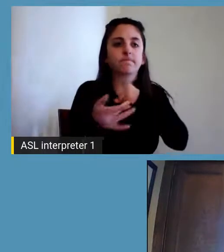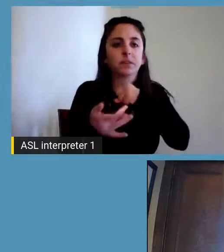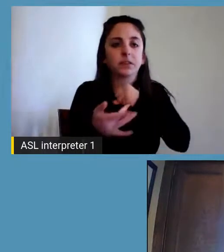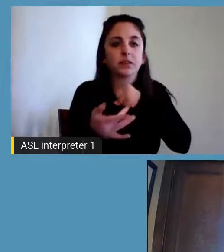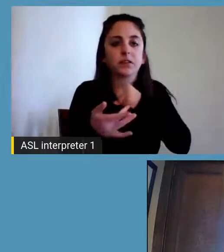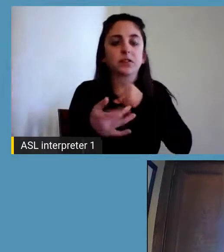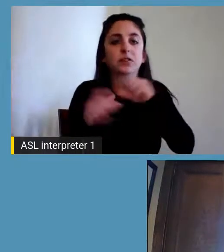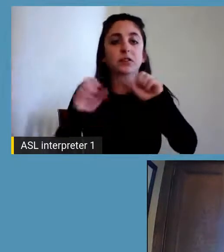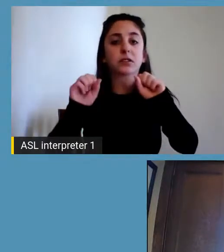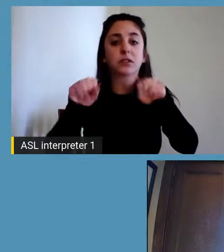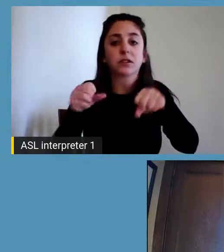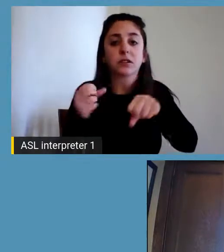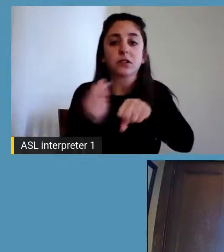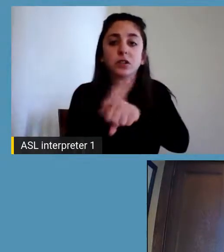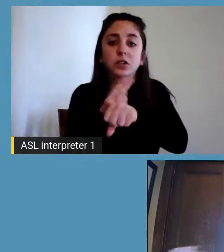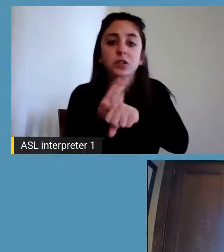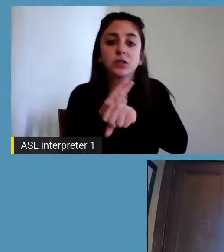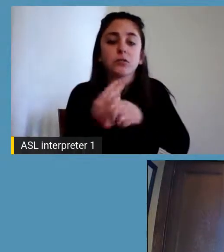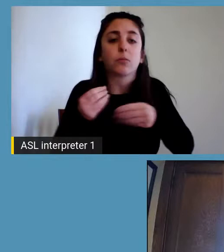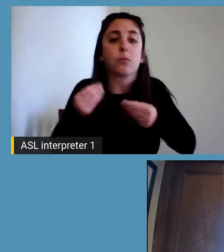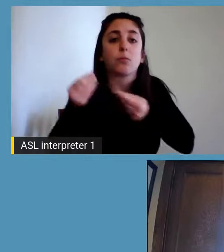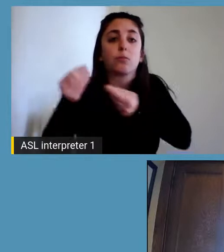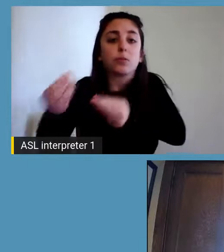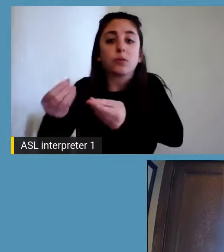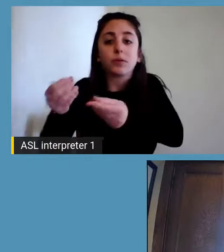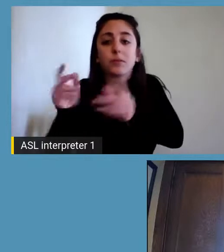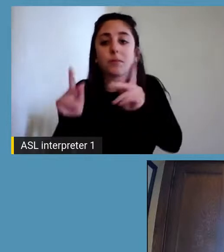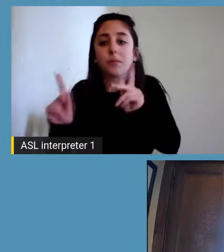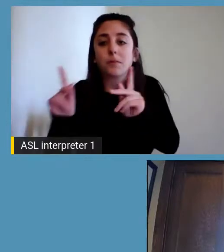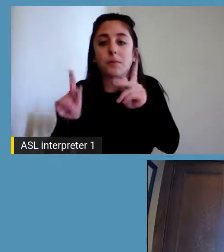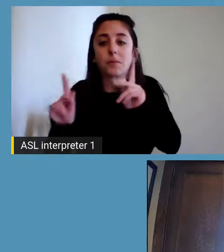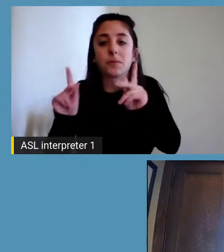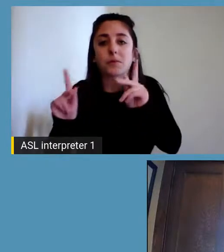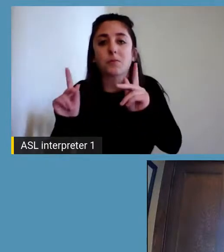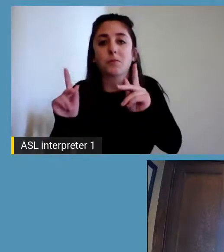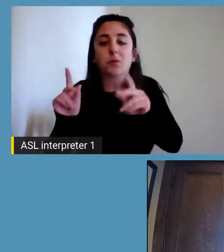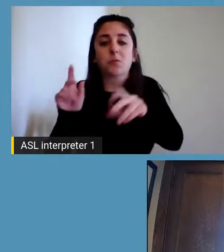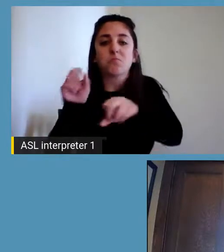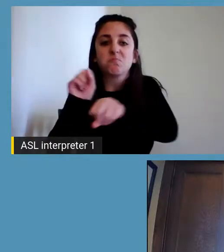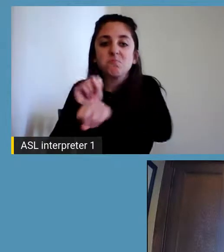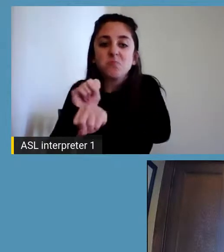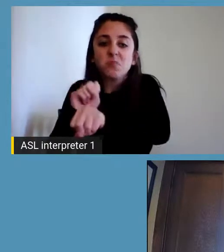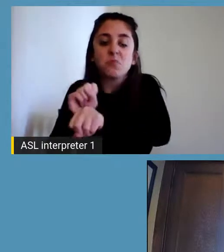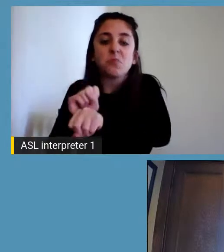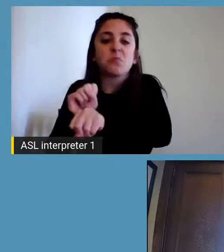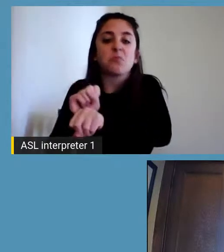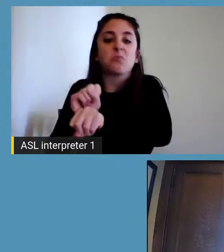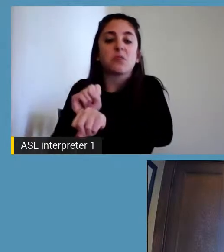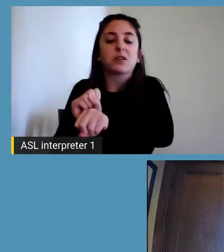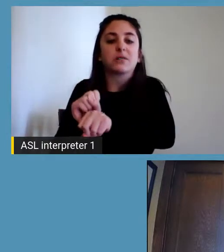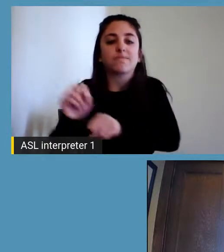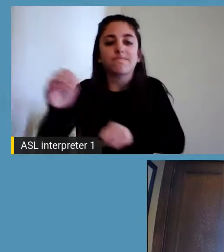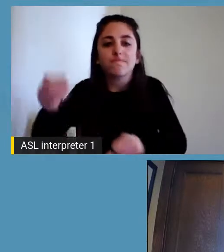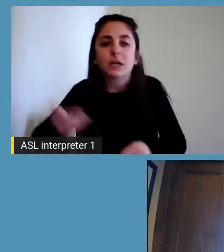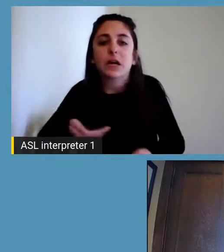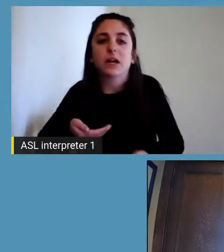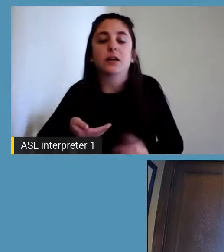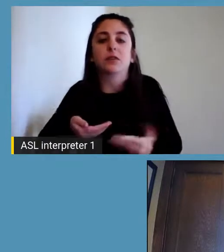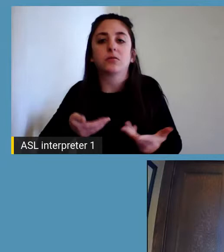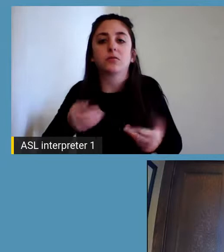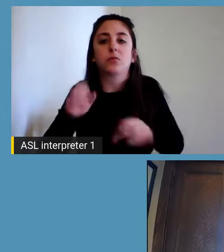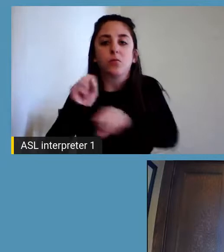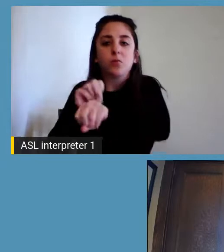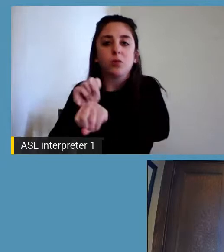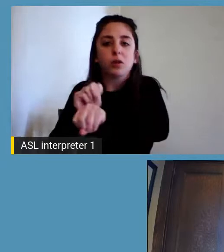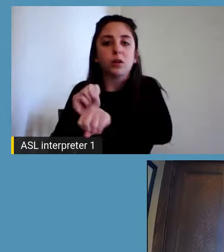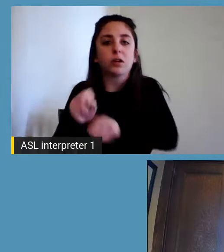a particular service bureau and have them do the work as opposed to investing in the hardware yourself?